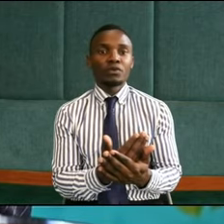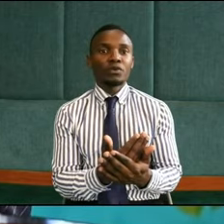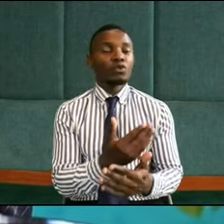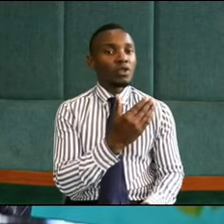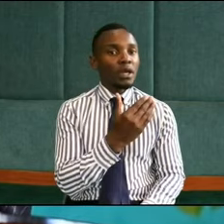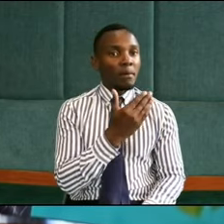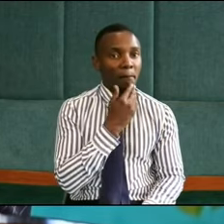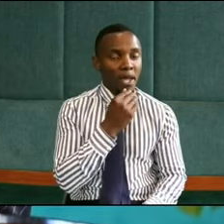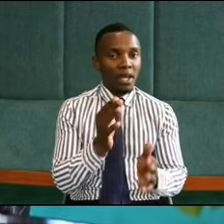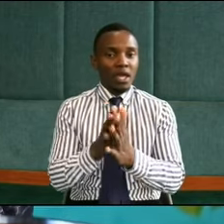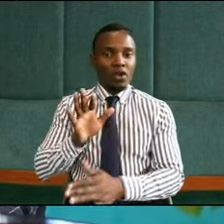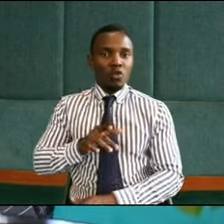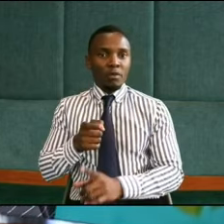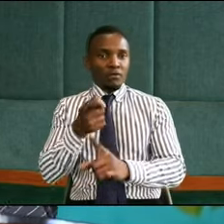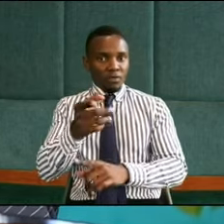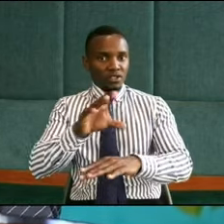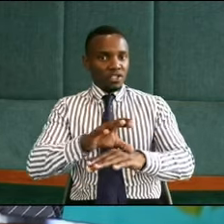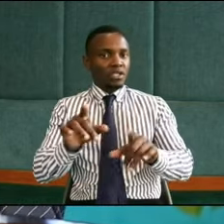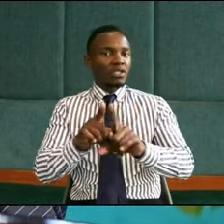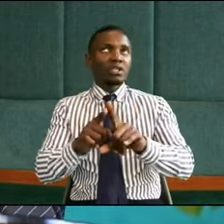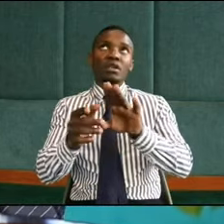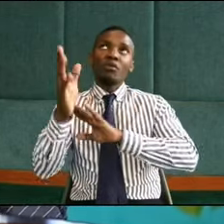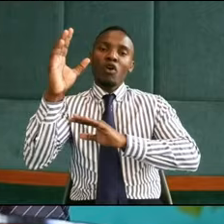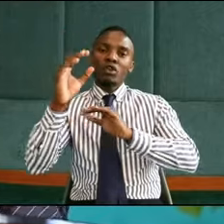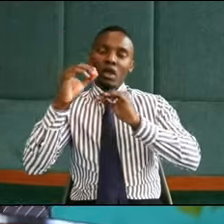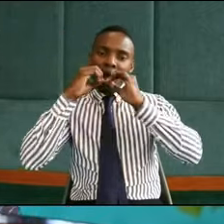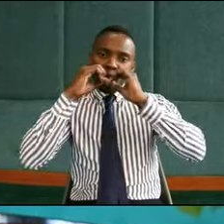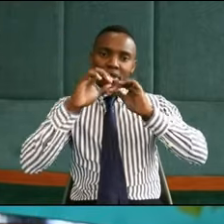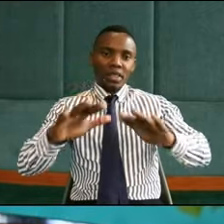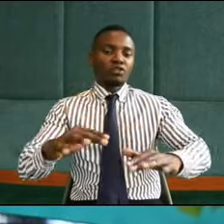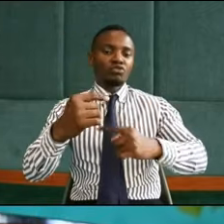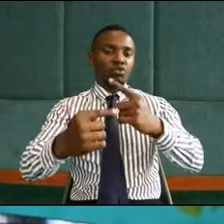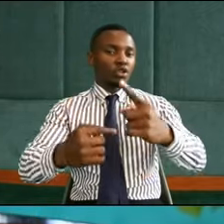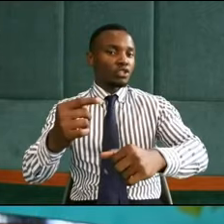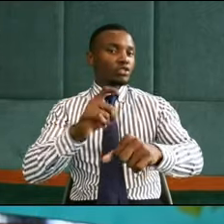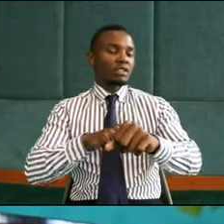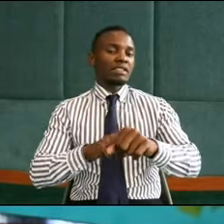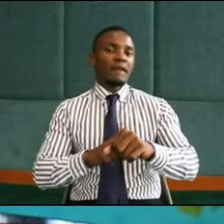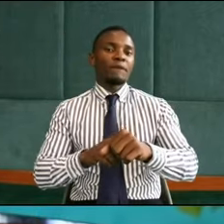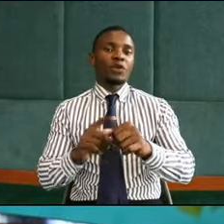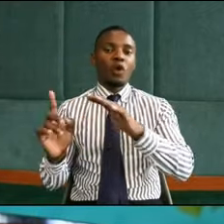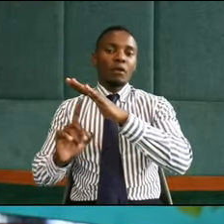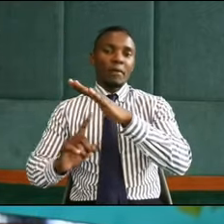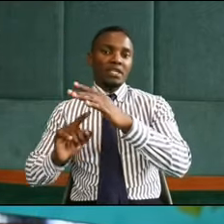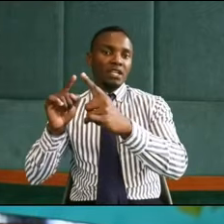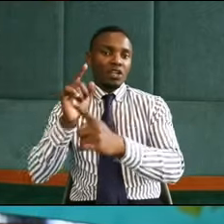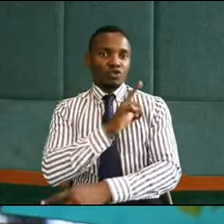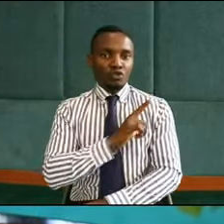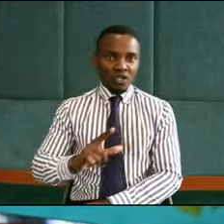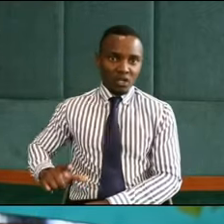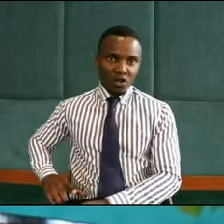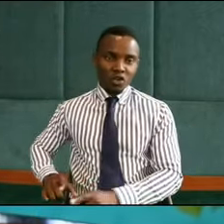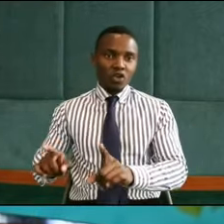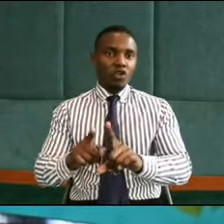church. And may the Lord continue to bless you as you minister to the Lord and